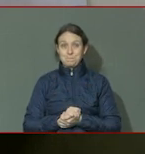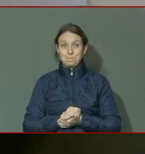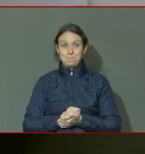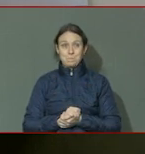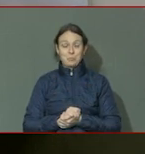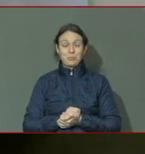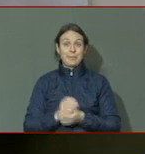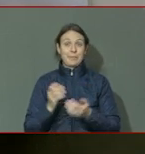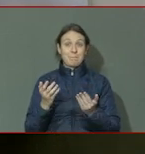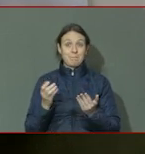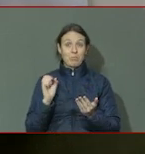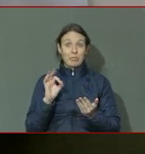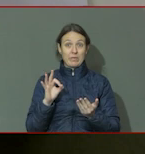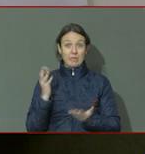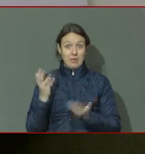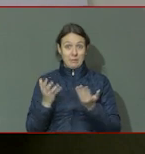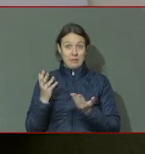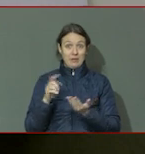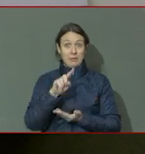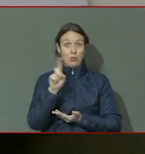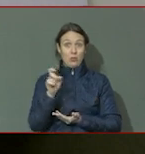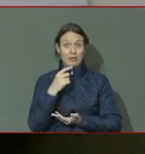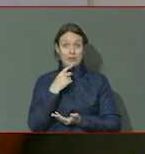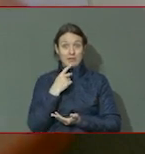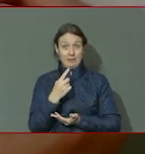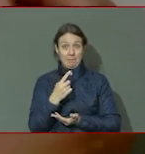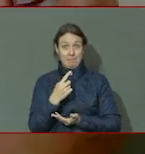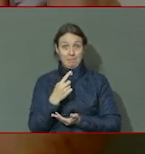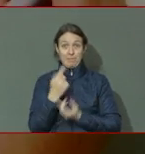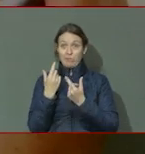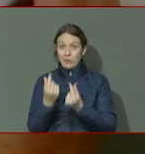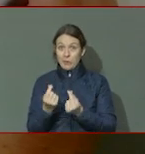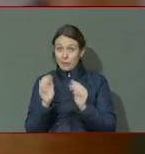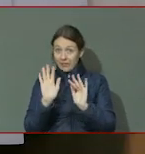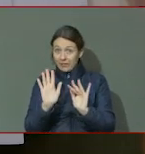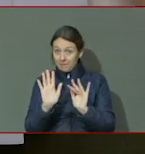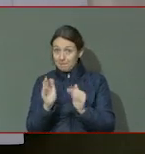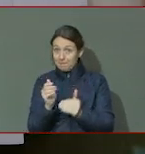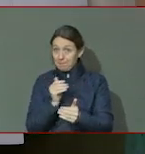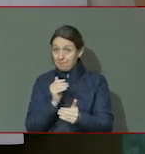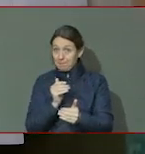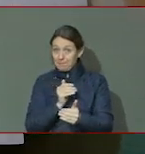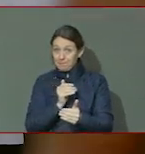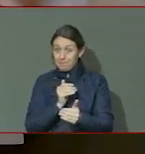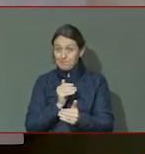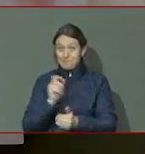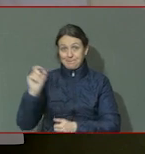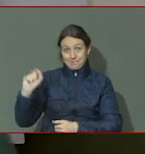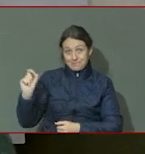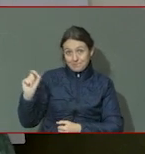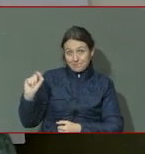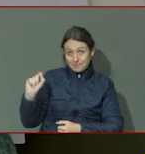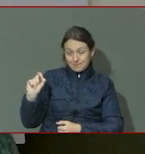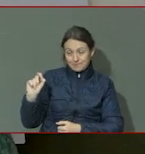Boys and girls, if I have this question, before I do anything further, I take my pen and